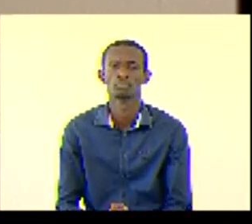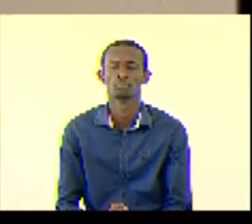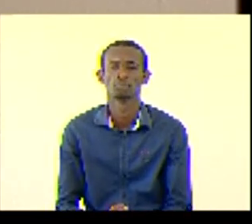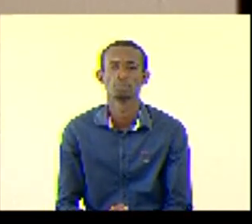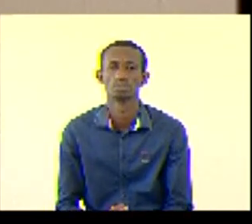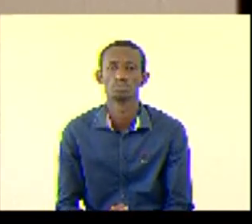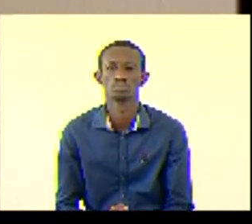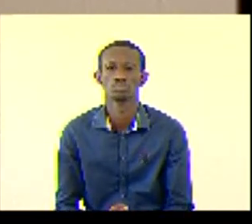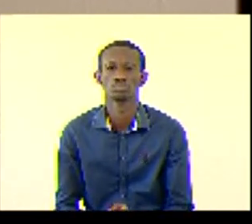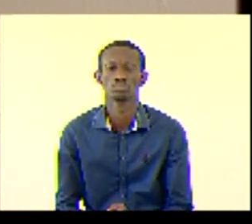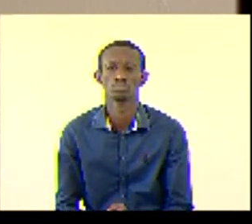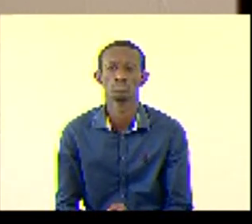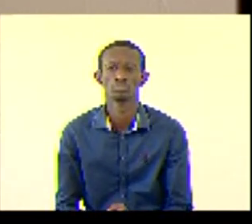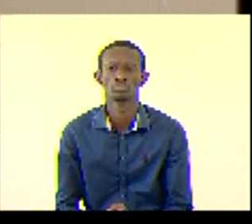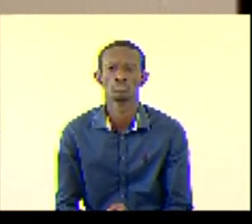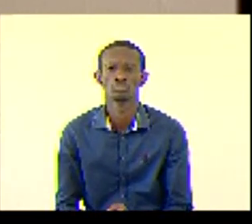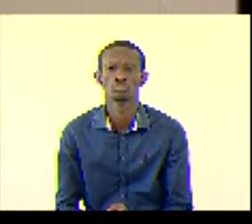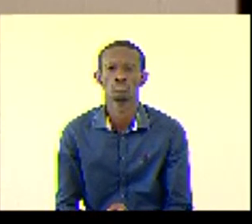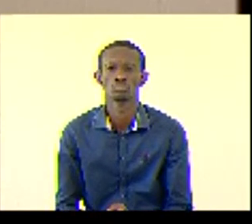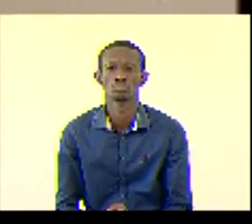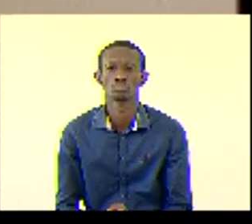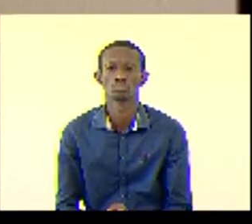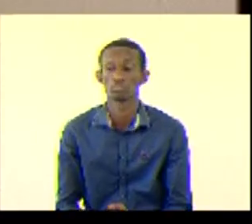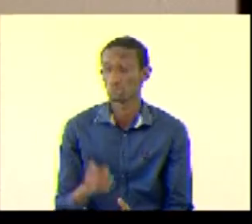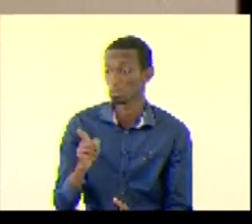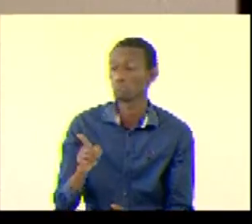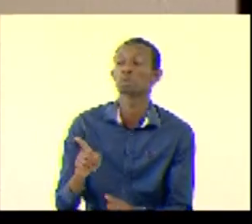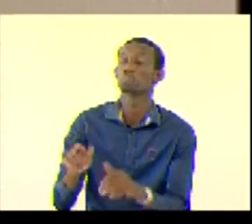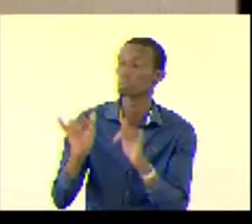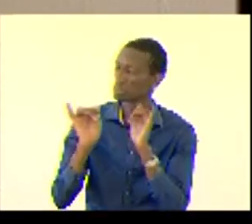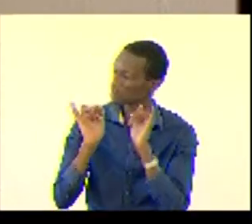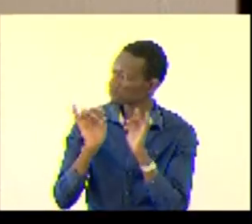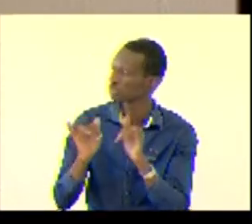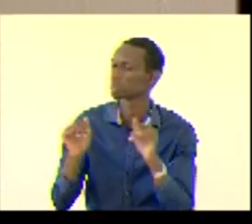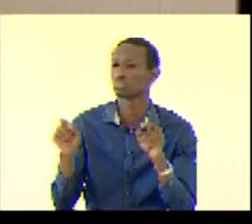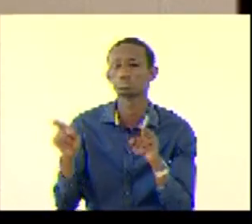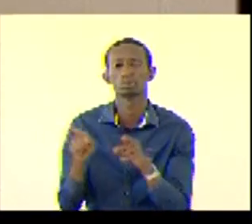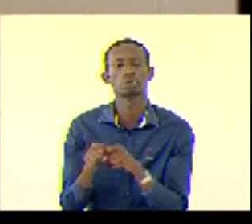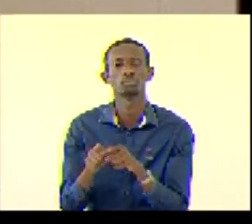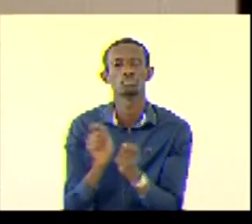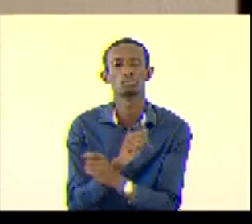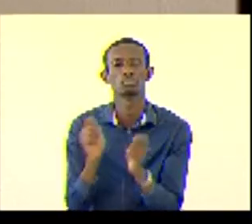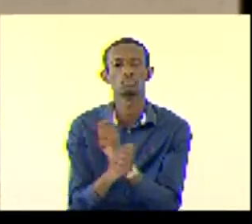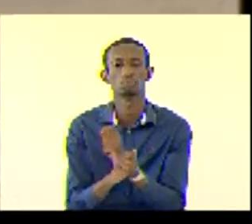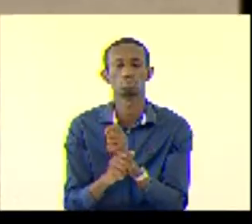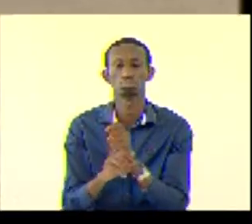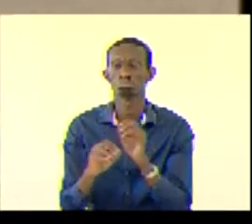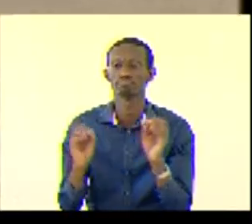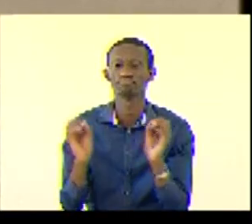and remain unchanged remain unchanged